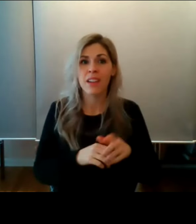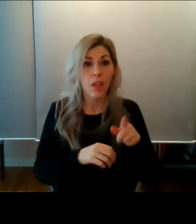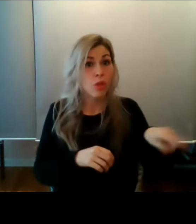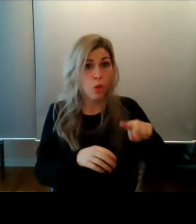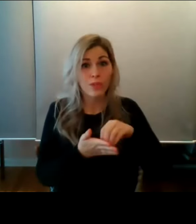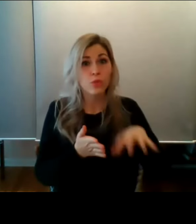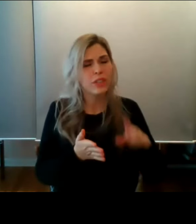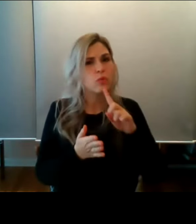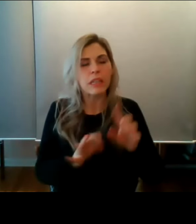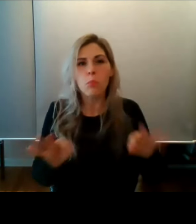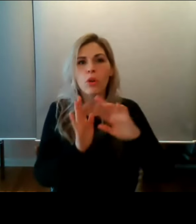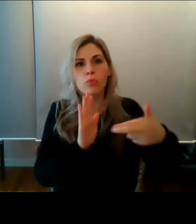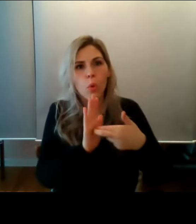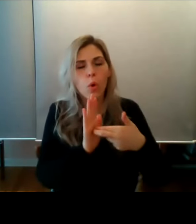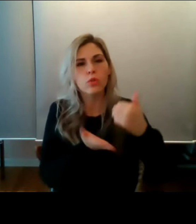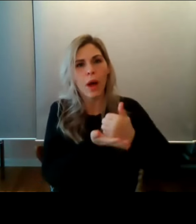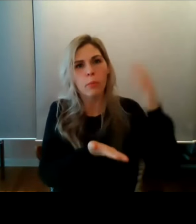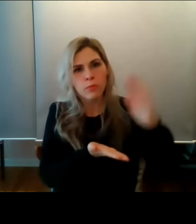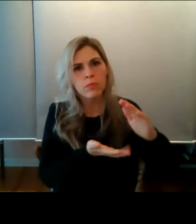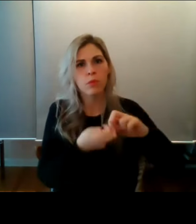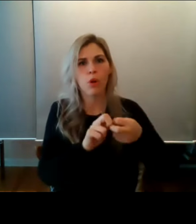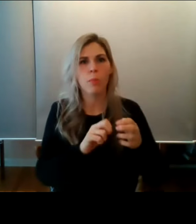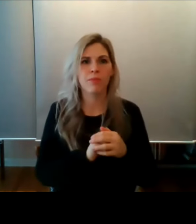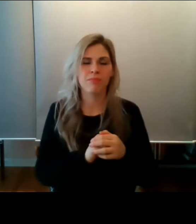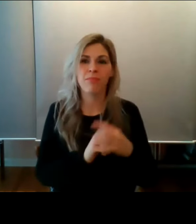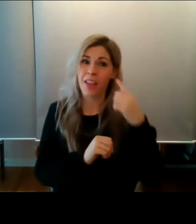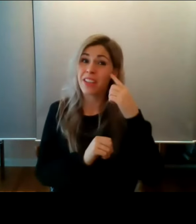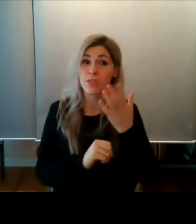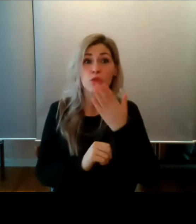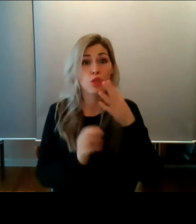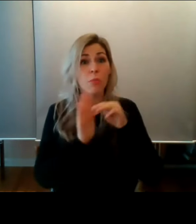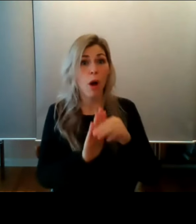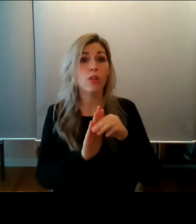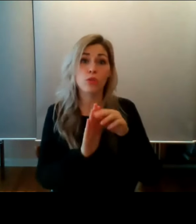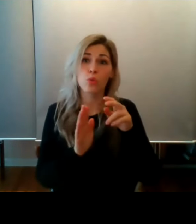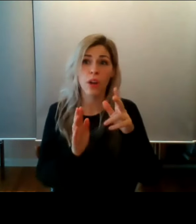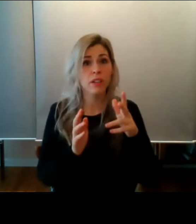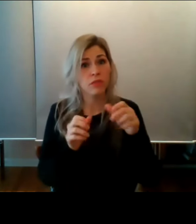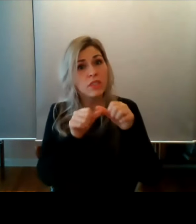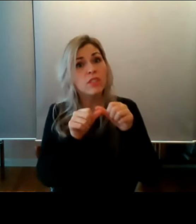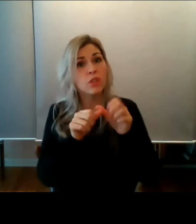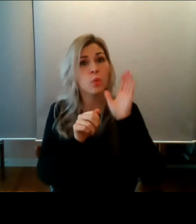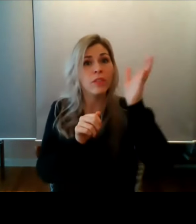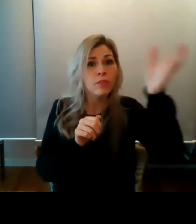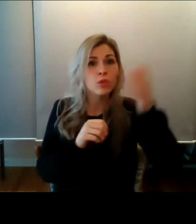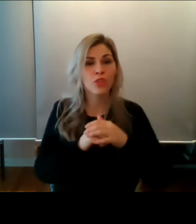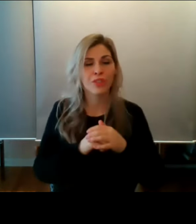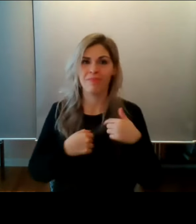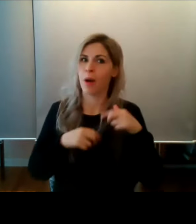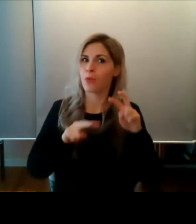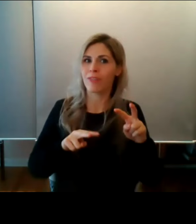role in addressing this important issue. I think that's a model for the future, and I'm looking forward as the director of the Jackson